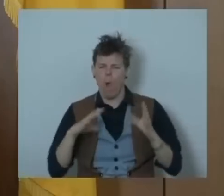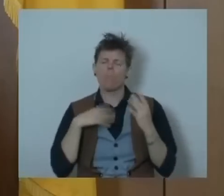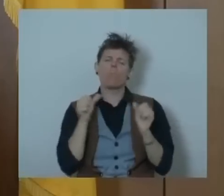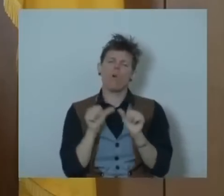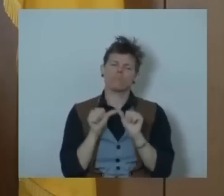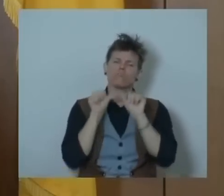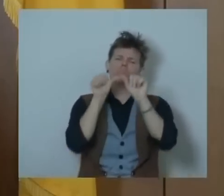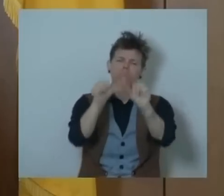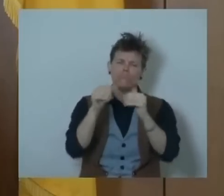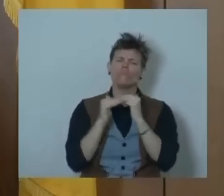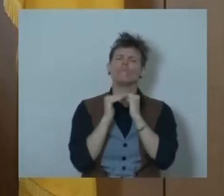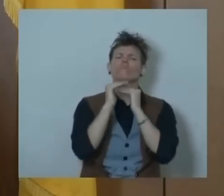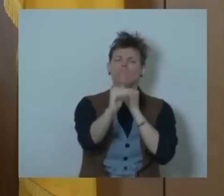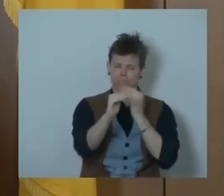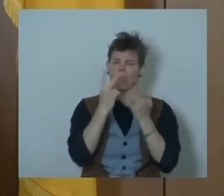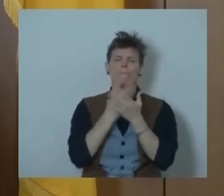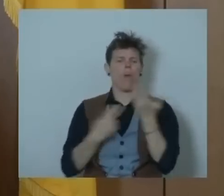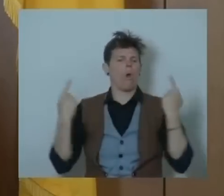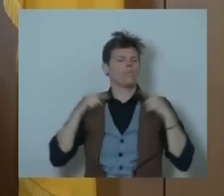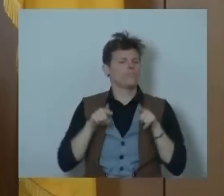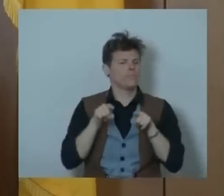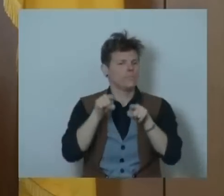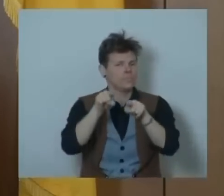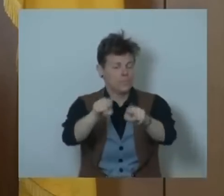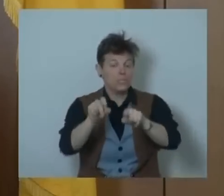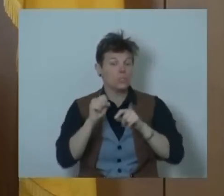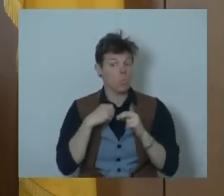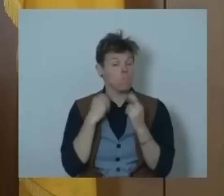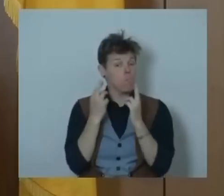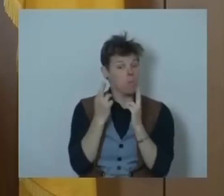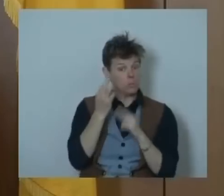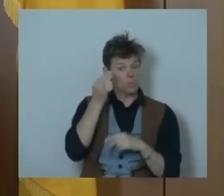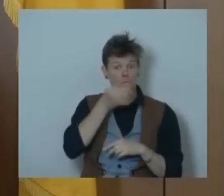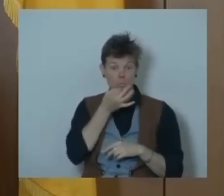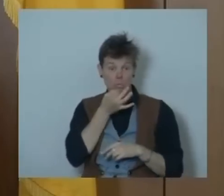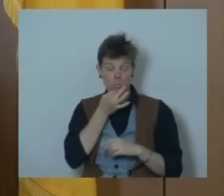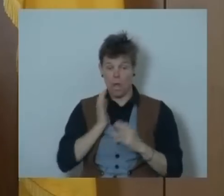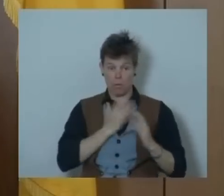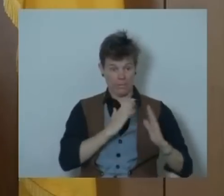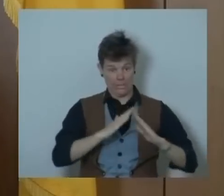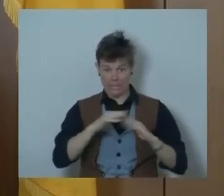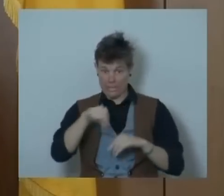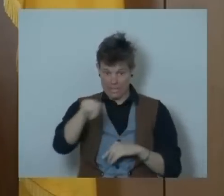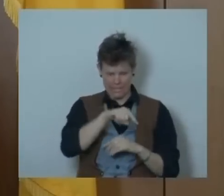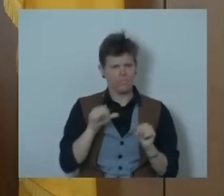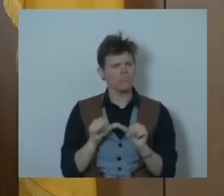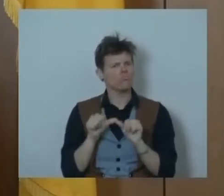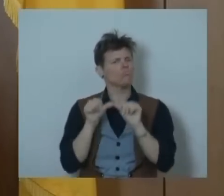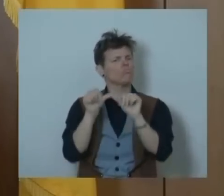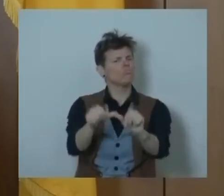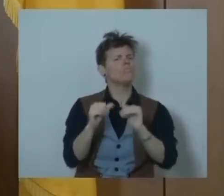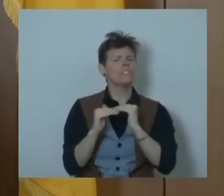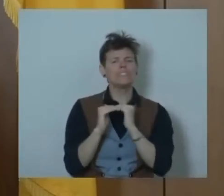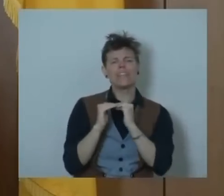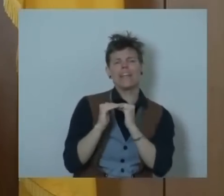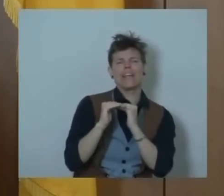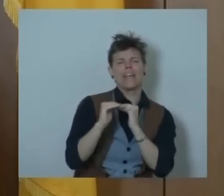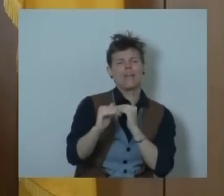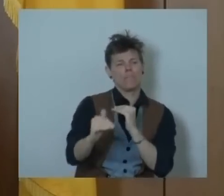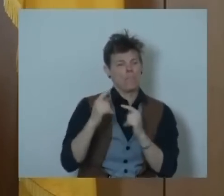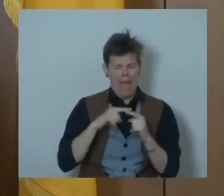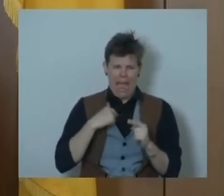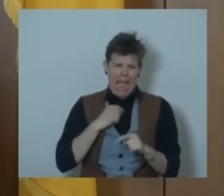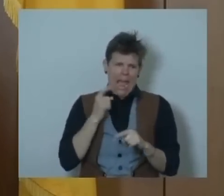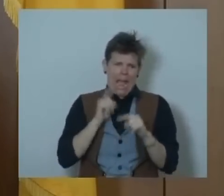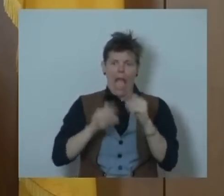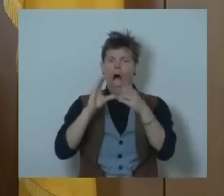hopeful that they're going to be in a position soon to maybe stabilize that. I can't really speak for any municipality. And then we are